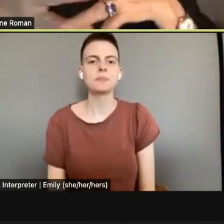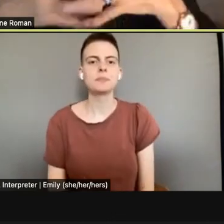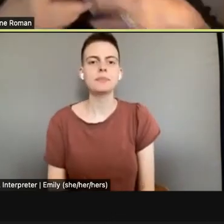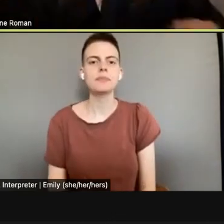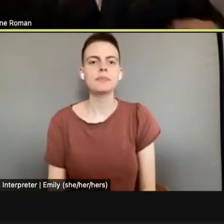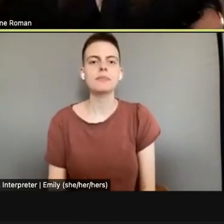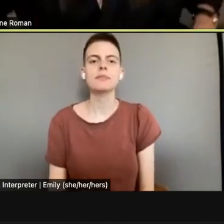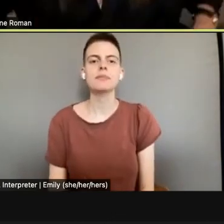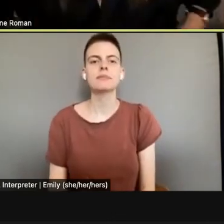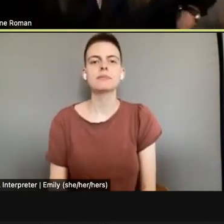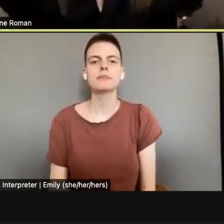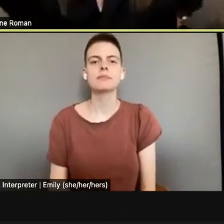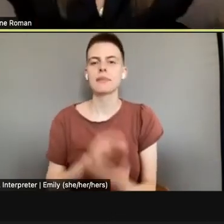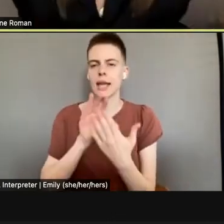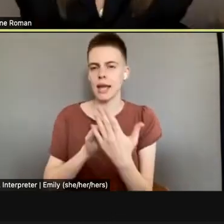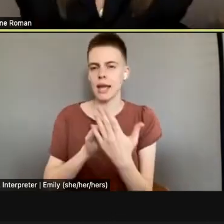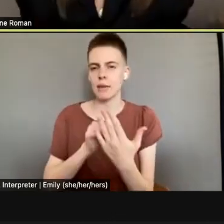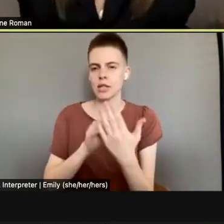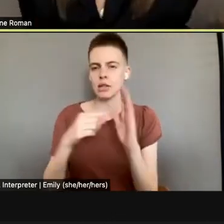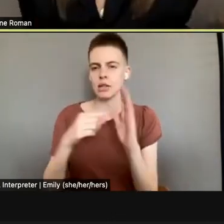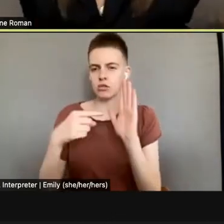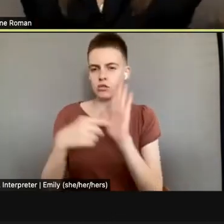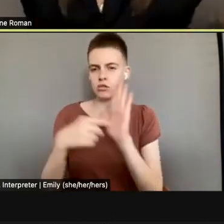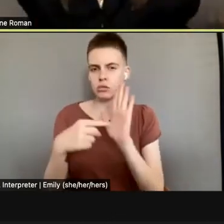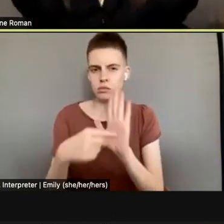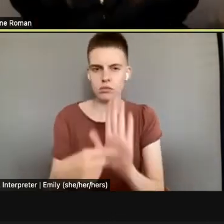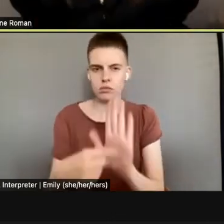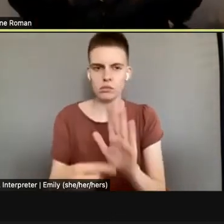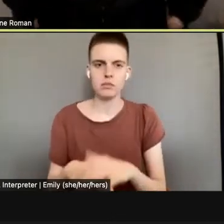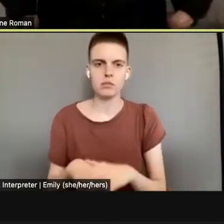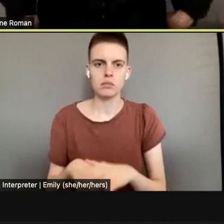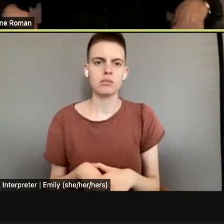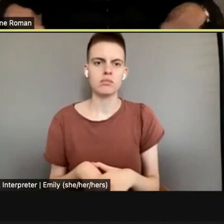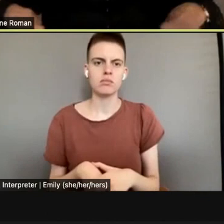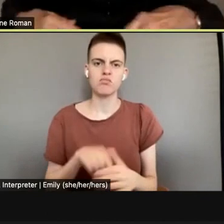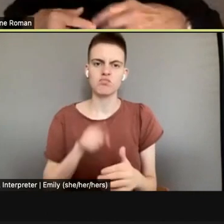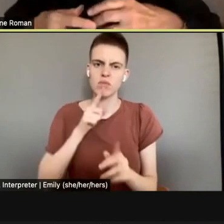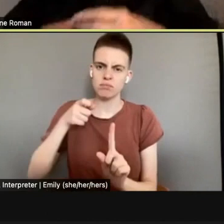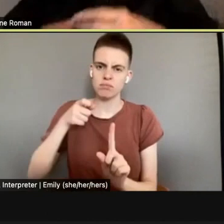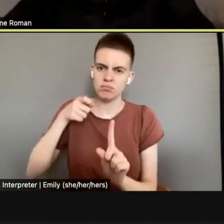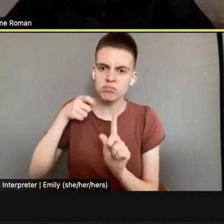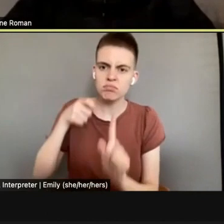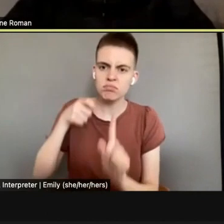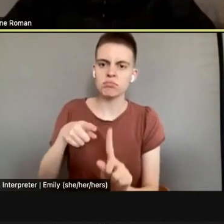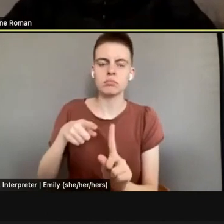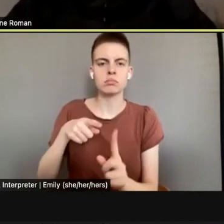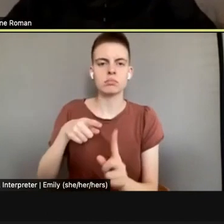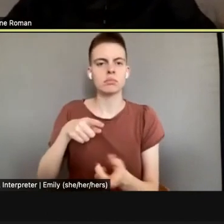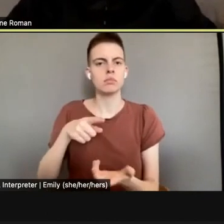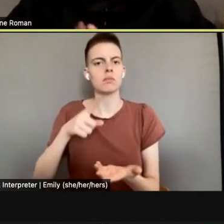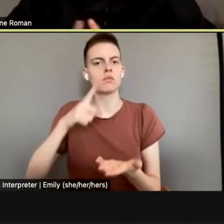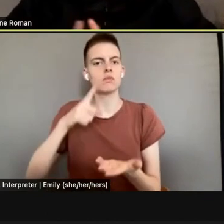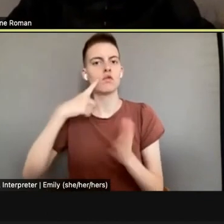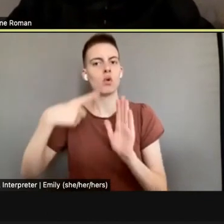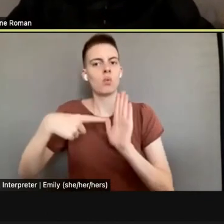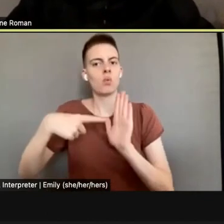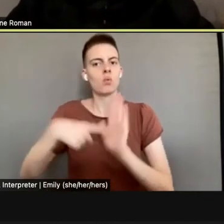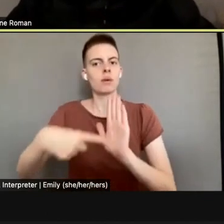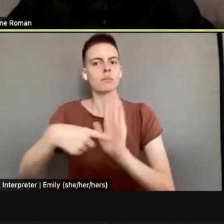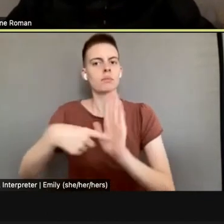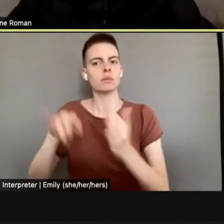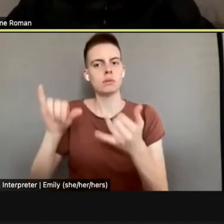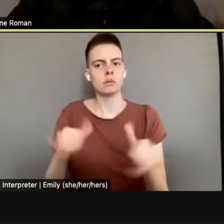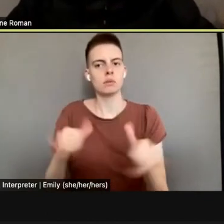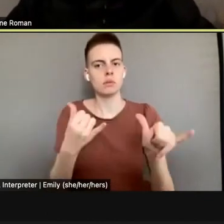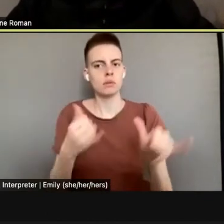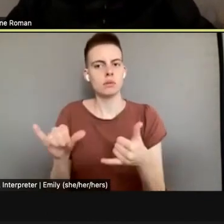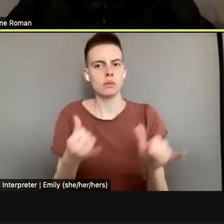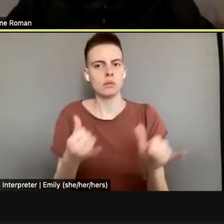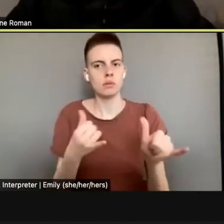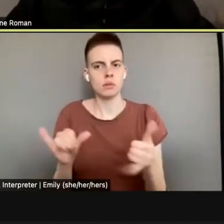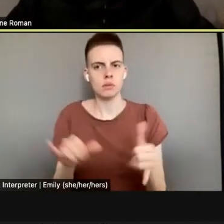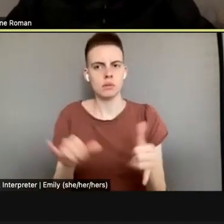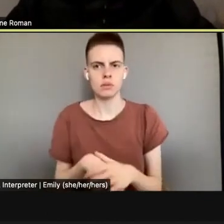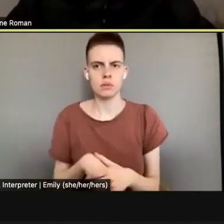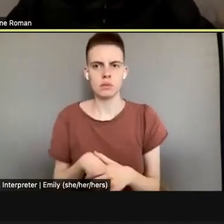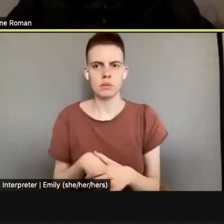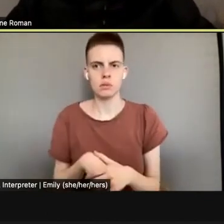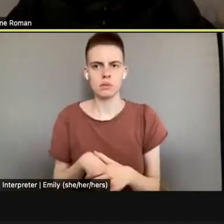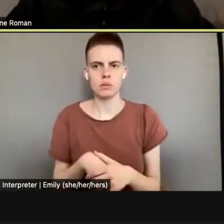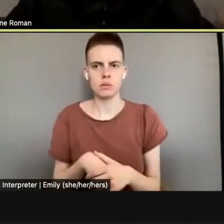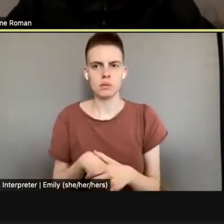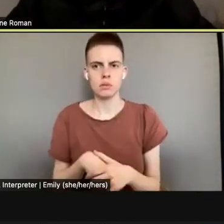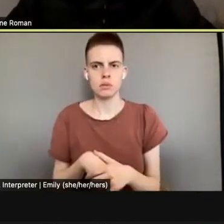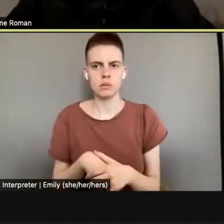remember, as I said, it's the fuel for representational play. How do you pretend play if you